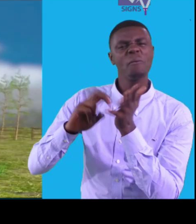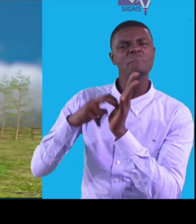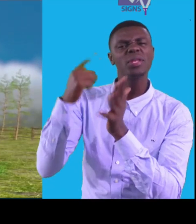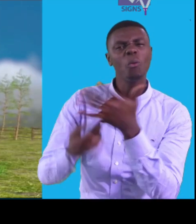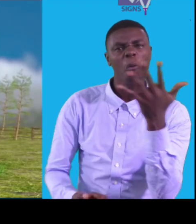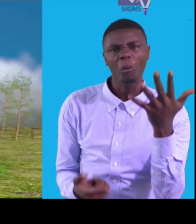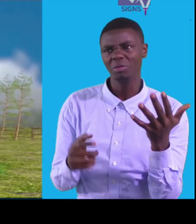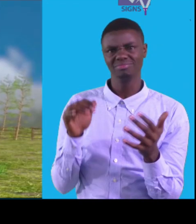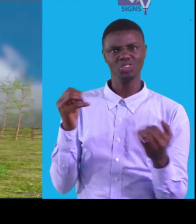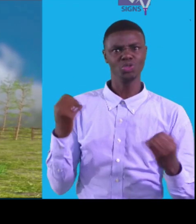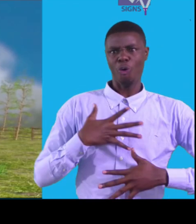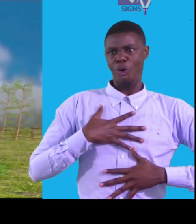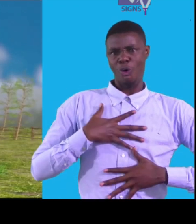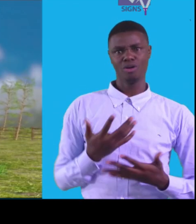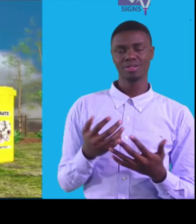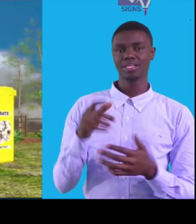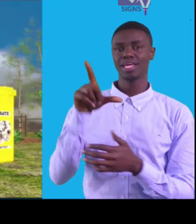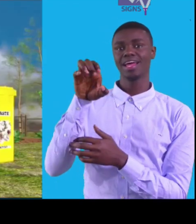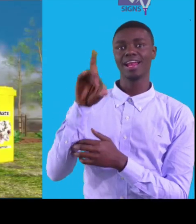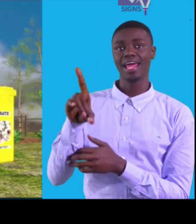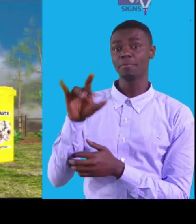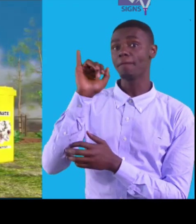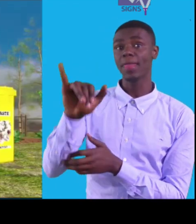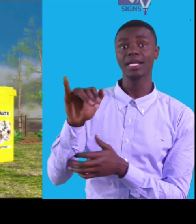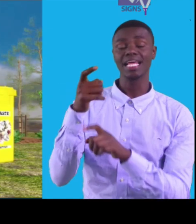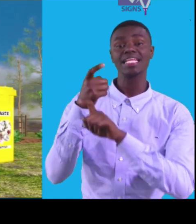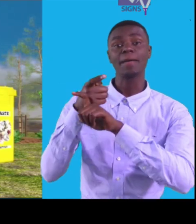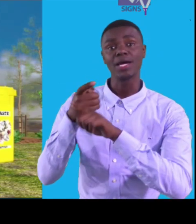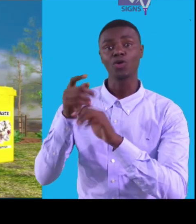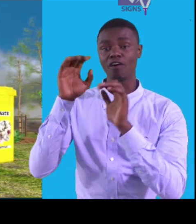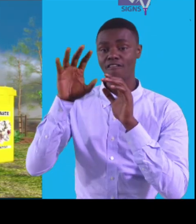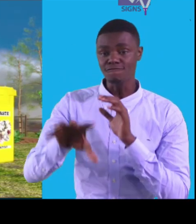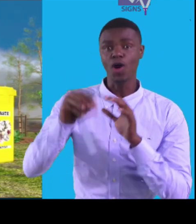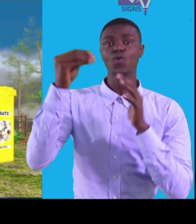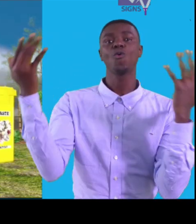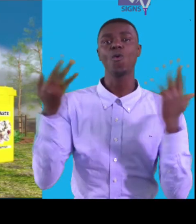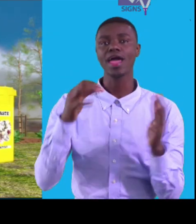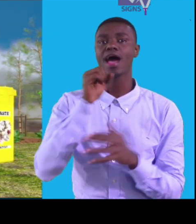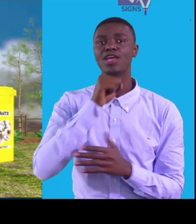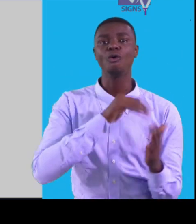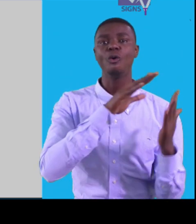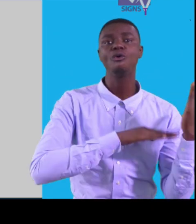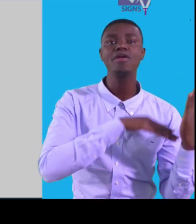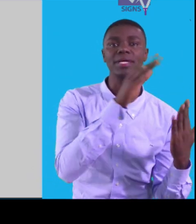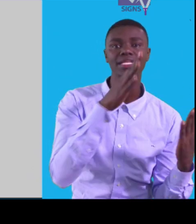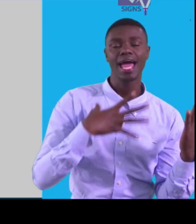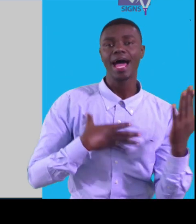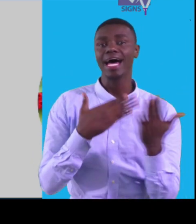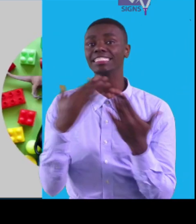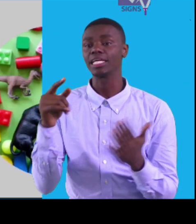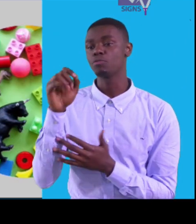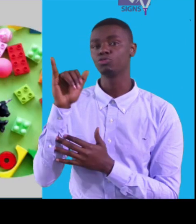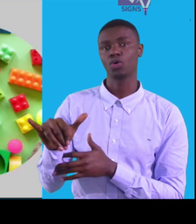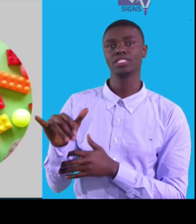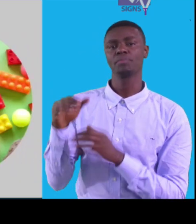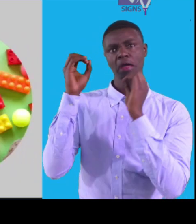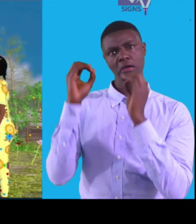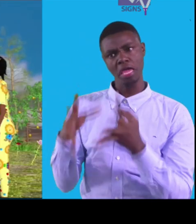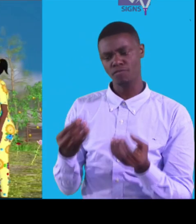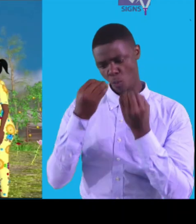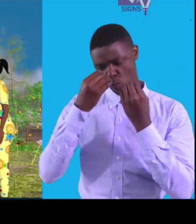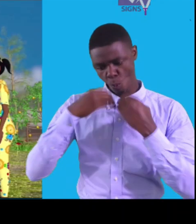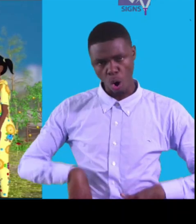poisoning. What's that? Sounds scary. Lead is a type of metal that can be found in old paint or even some